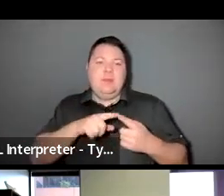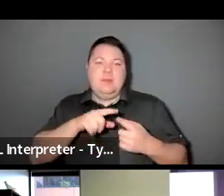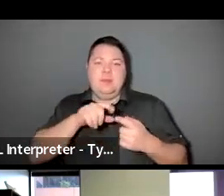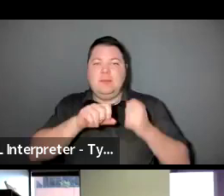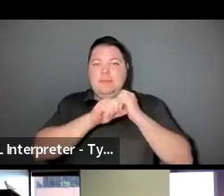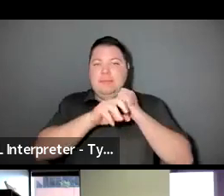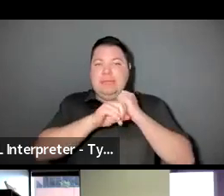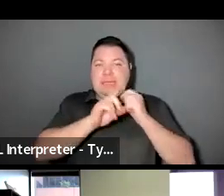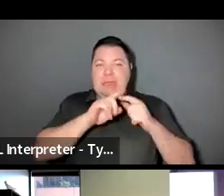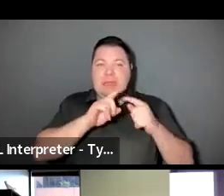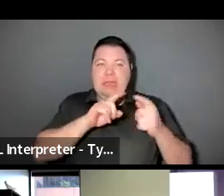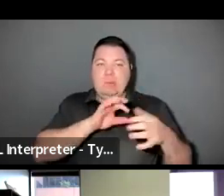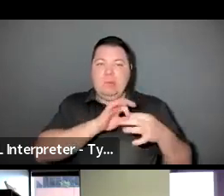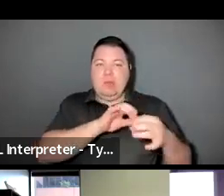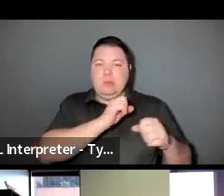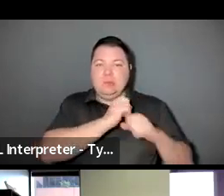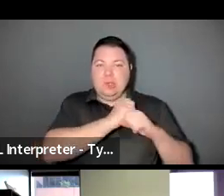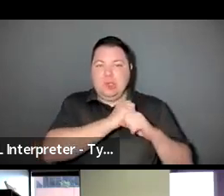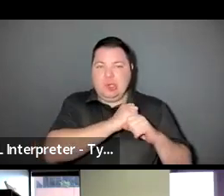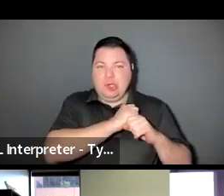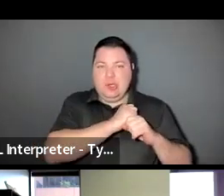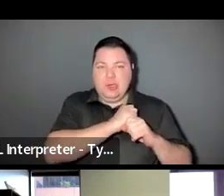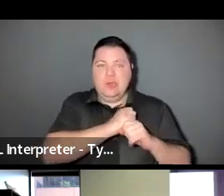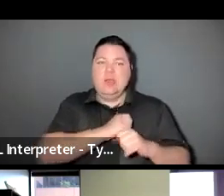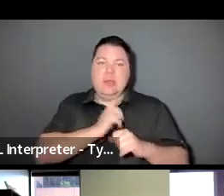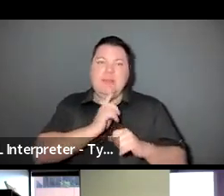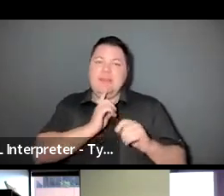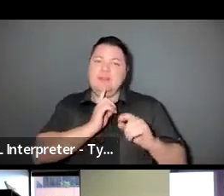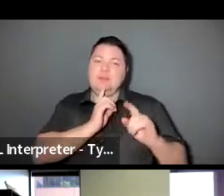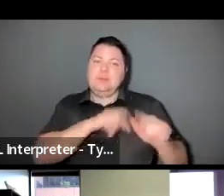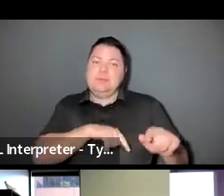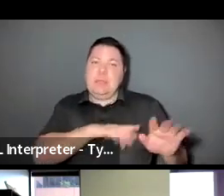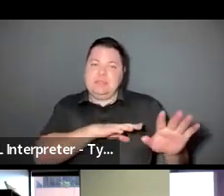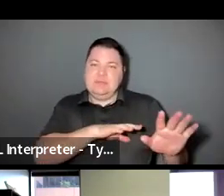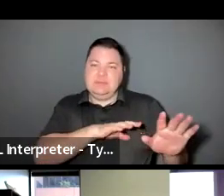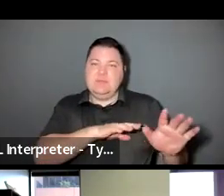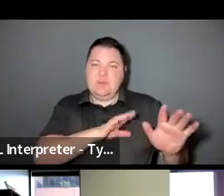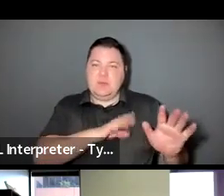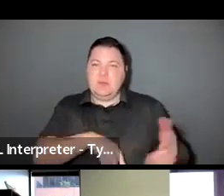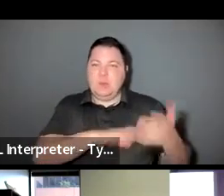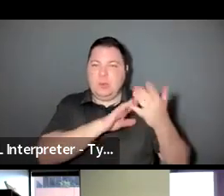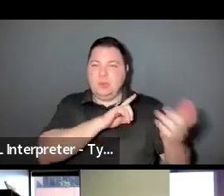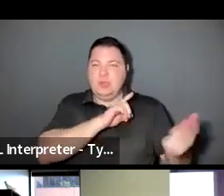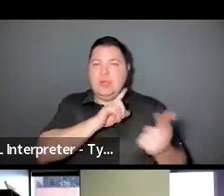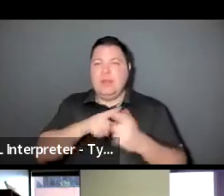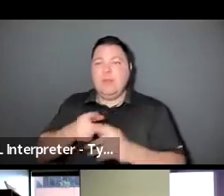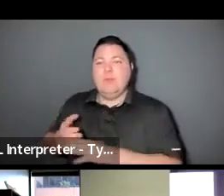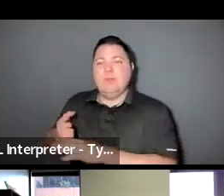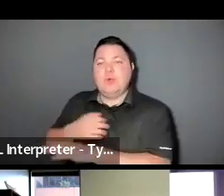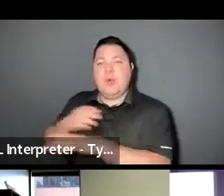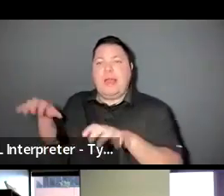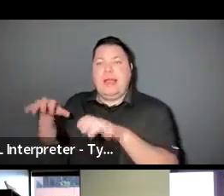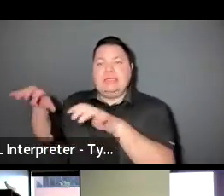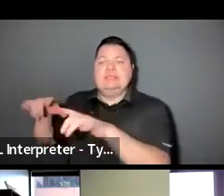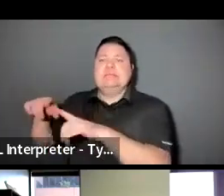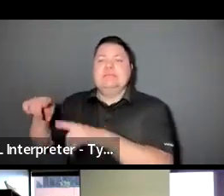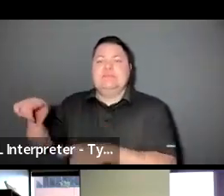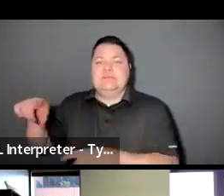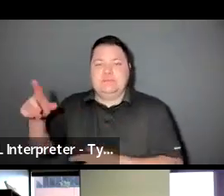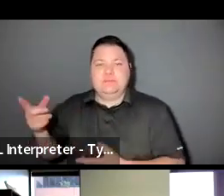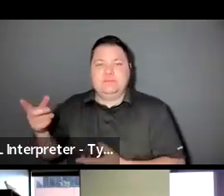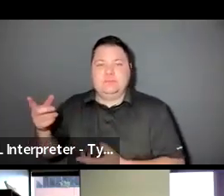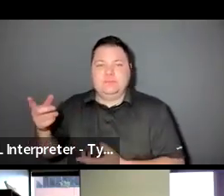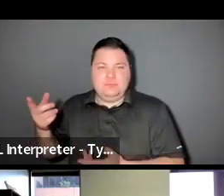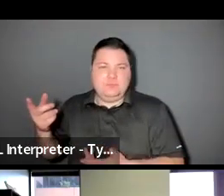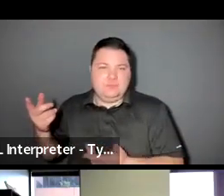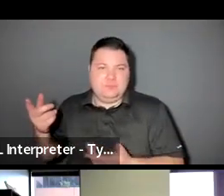security and a reactive approach, obviously, but also a proactive approach. But beyond a traditional